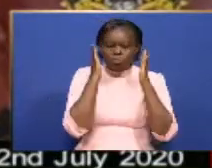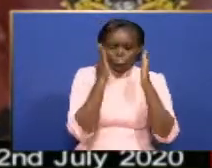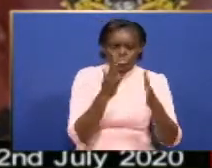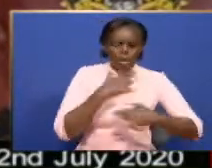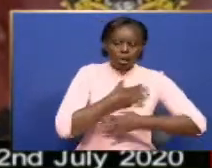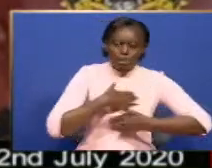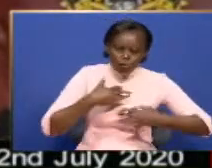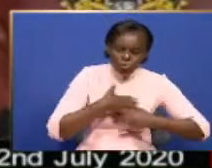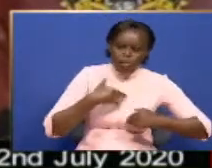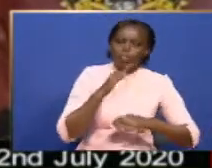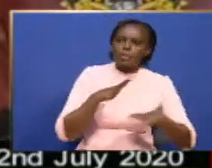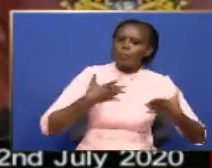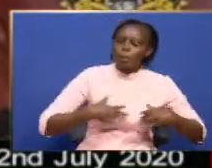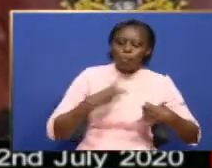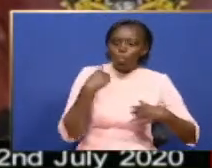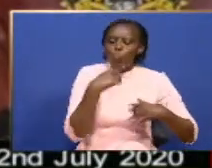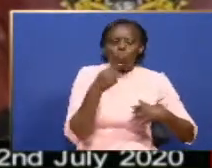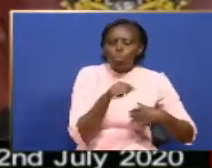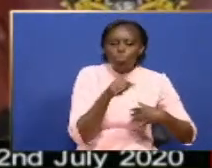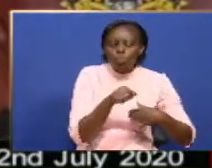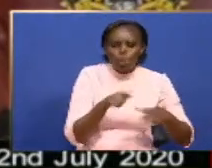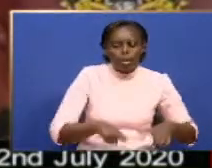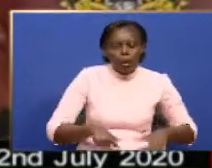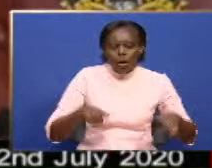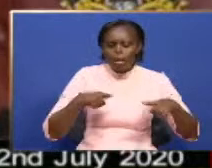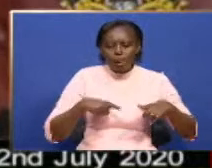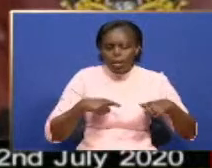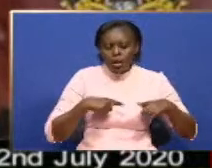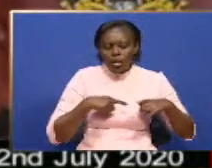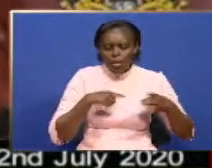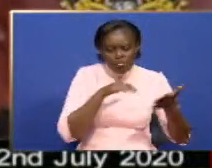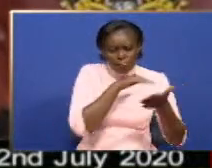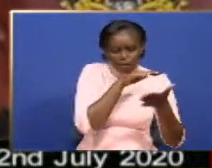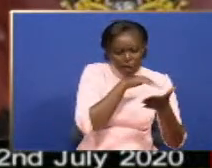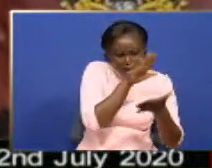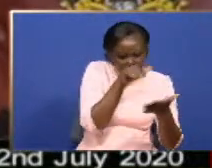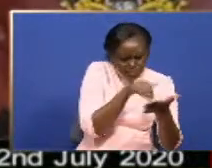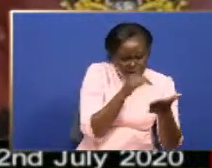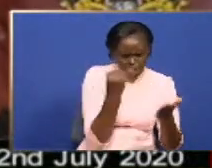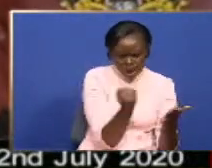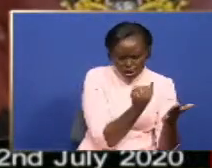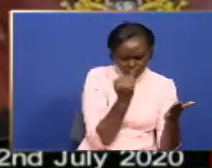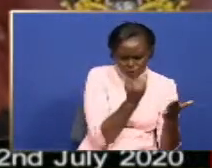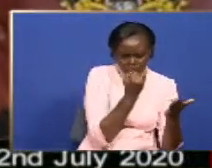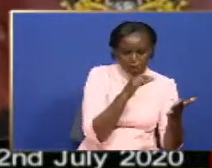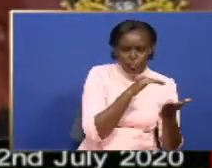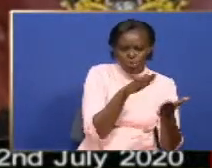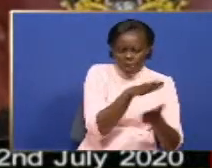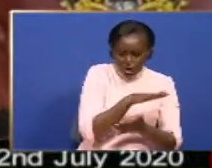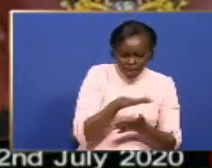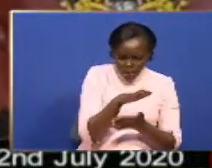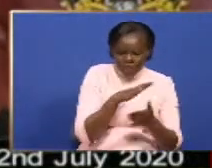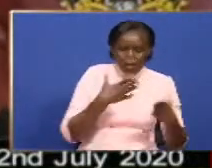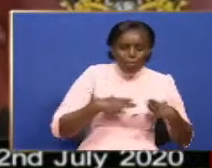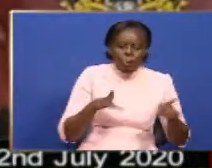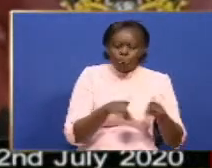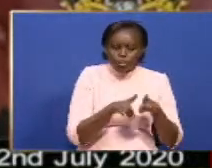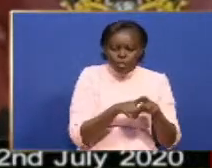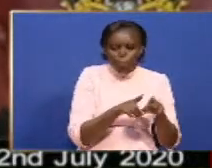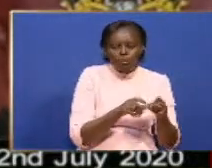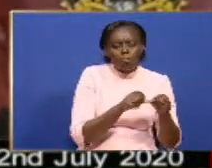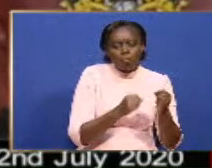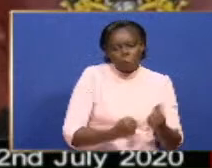refugees as people who are living in secluded areas, but as people who can also